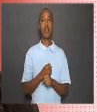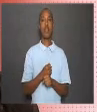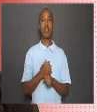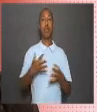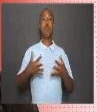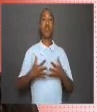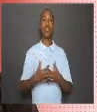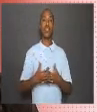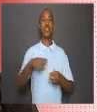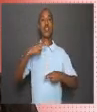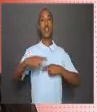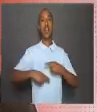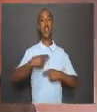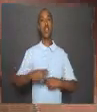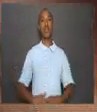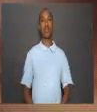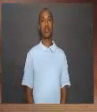composition reaction.